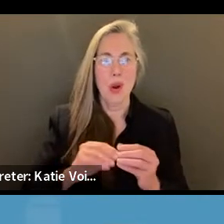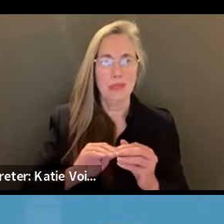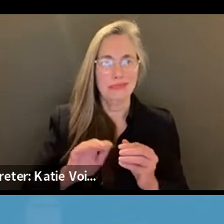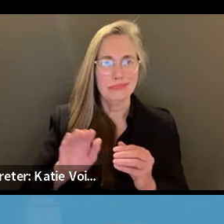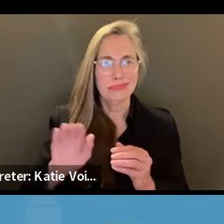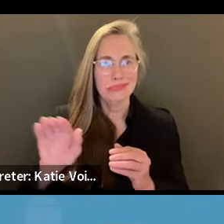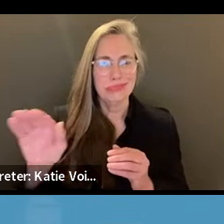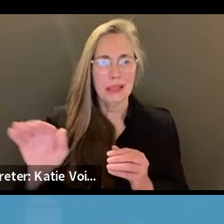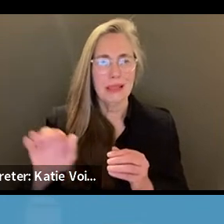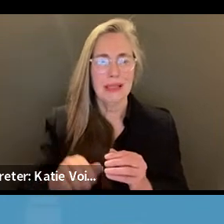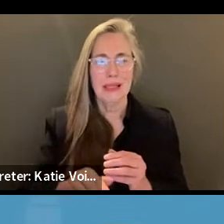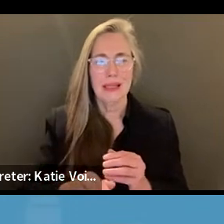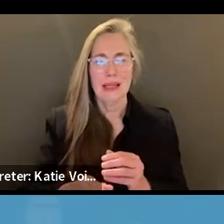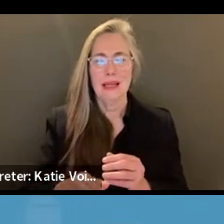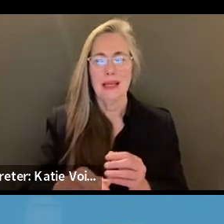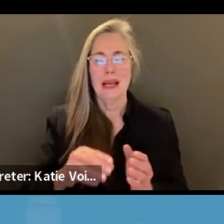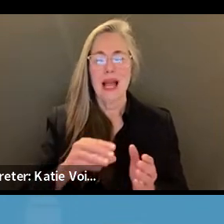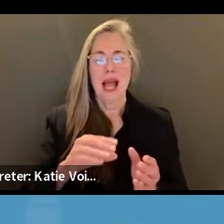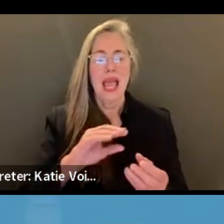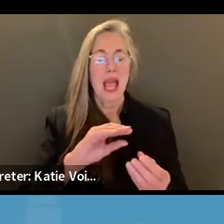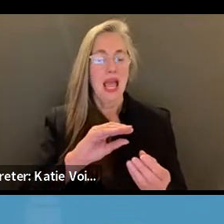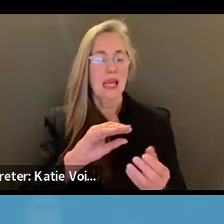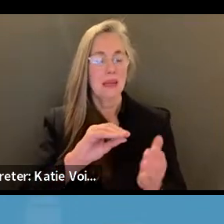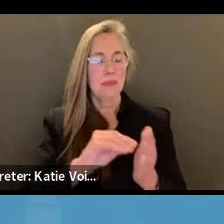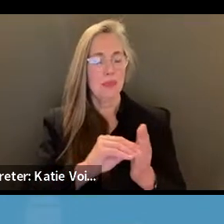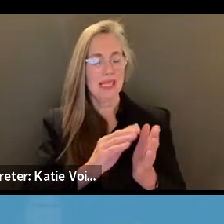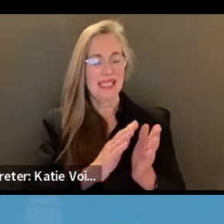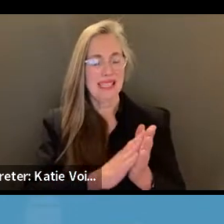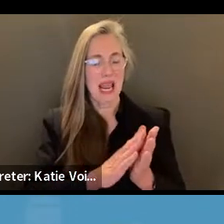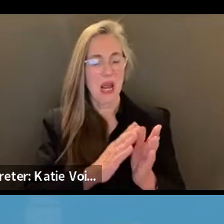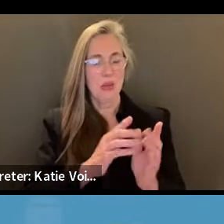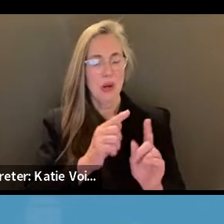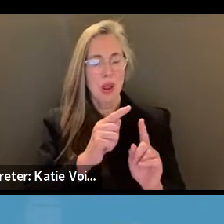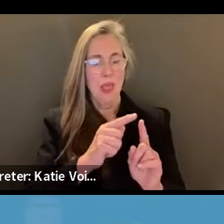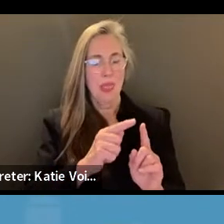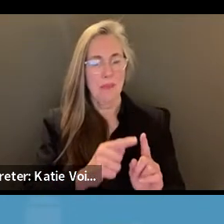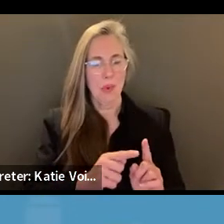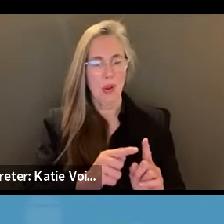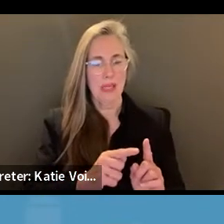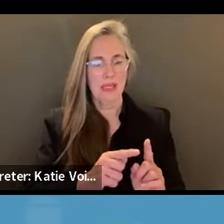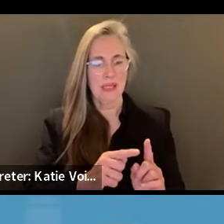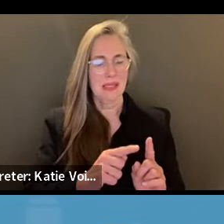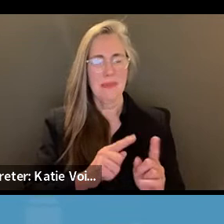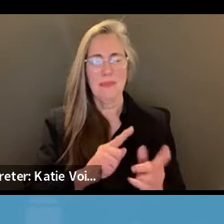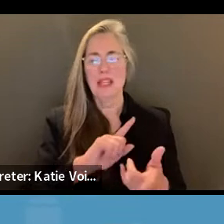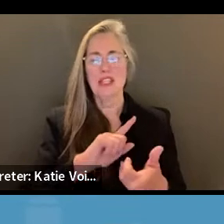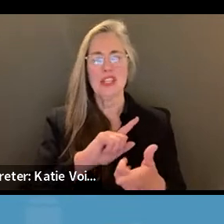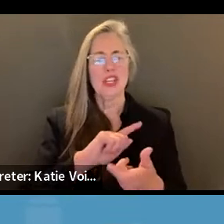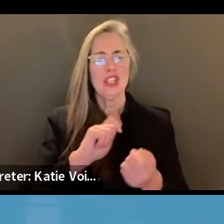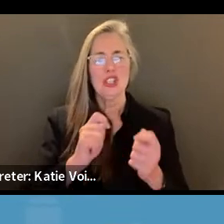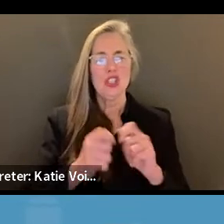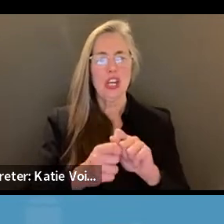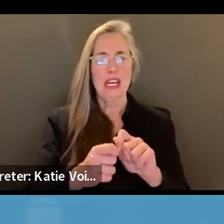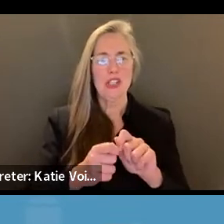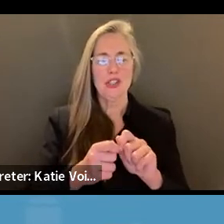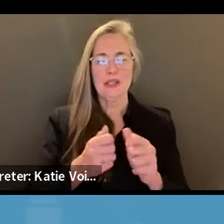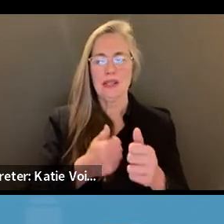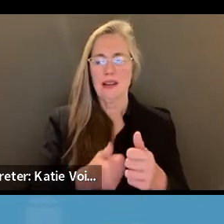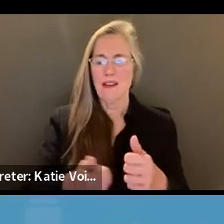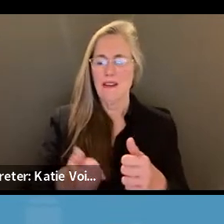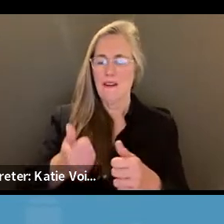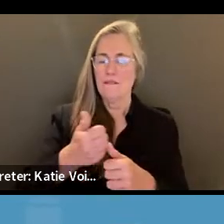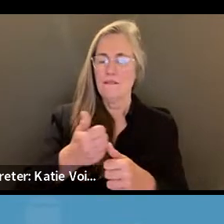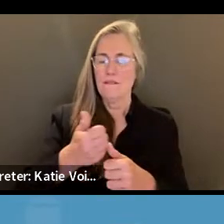numbered the points I was going to make, but I changed it around to communication, being first.